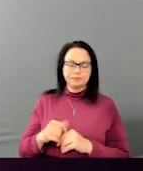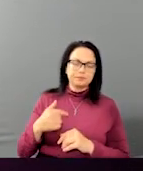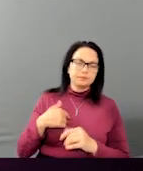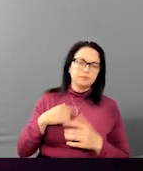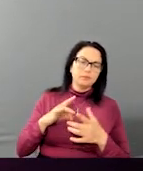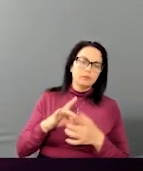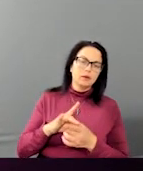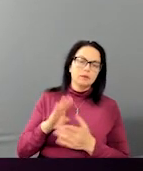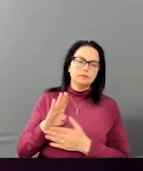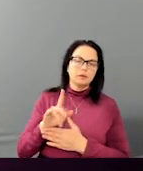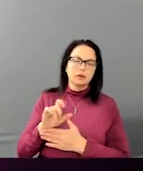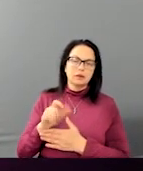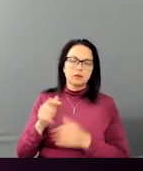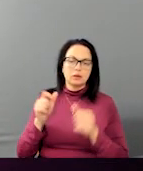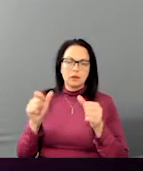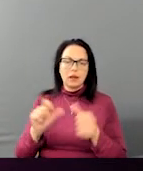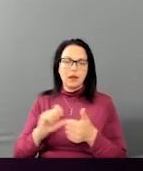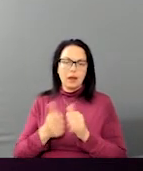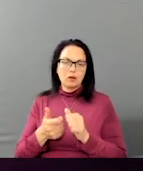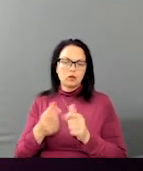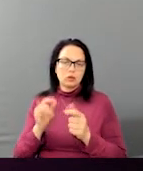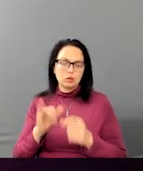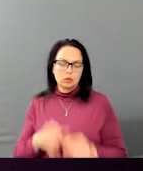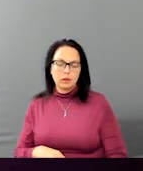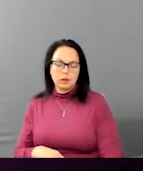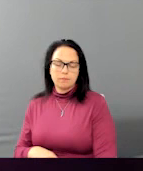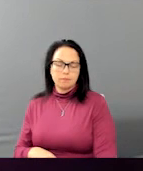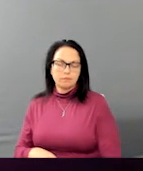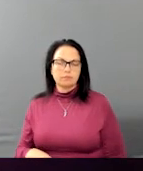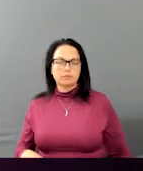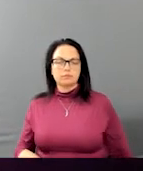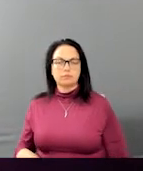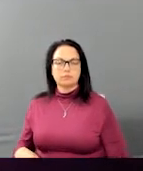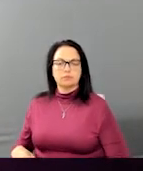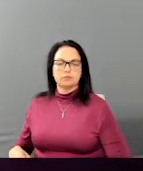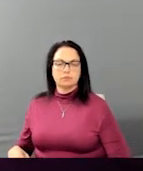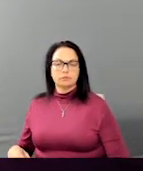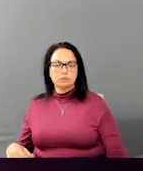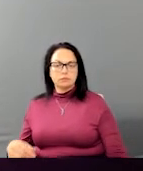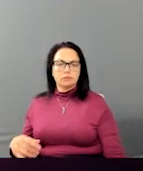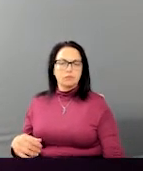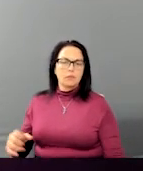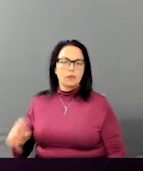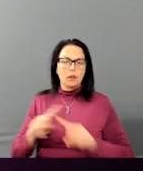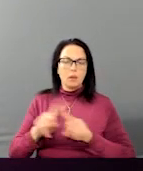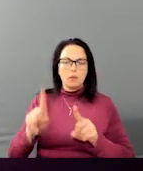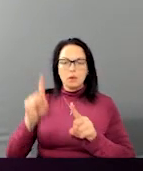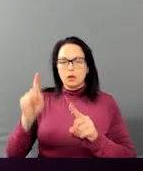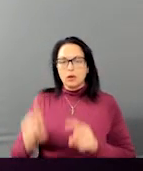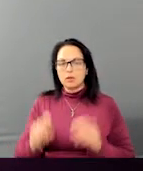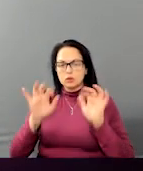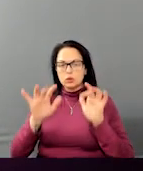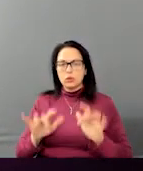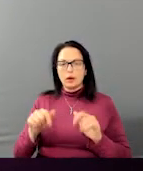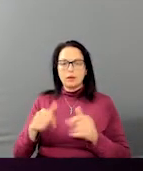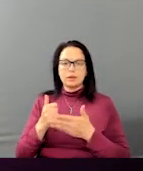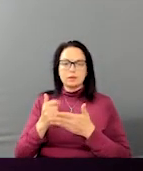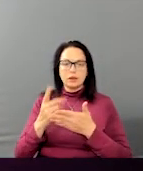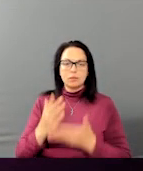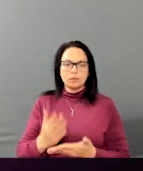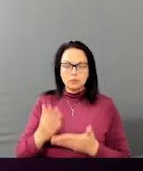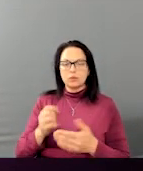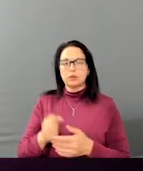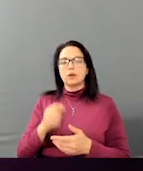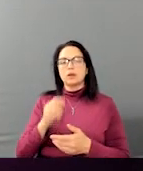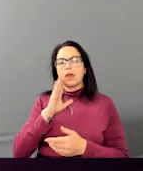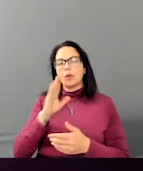how you can do this in Enzyme, but basically we have to write this helper called run all promises that will exhaust